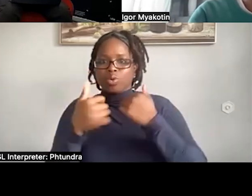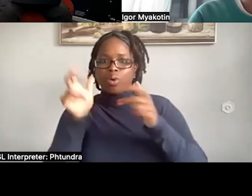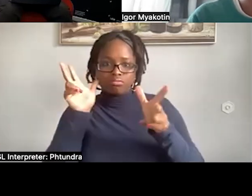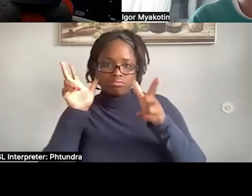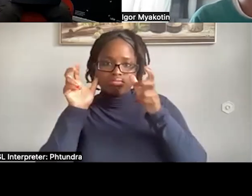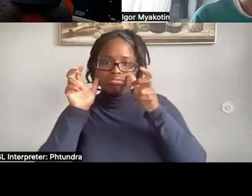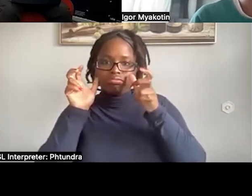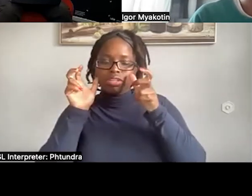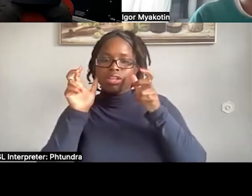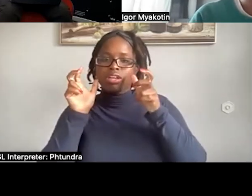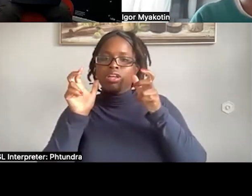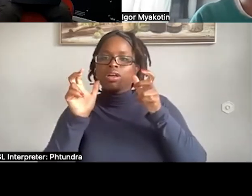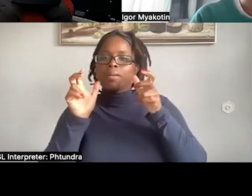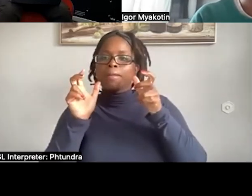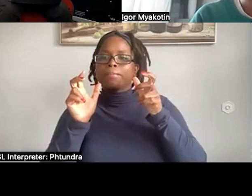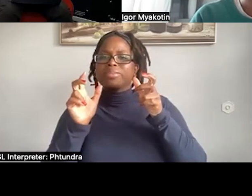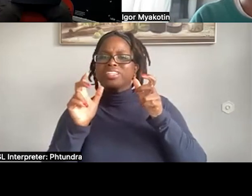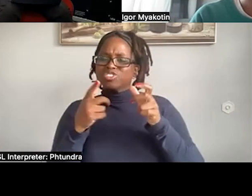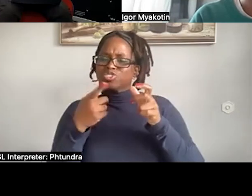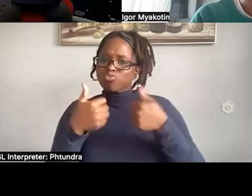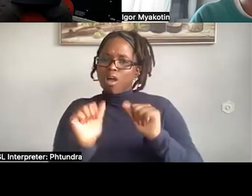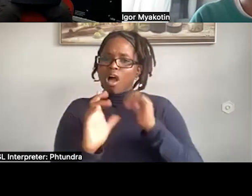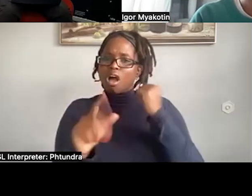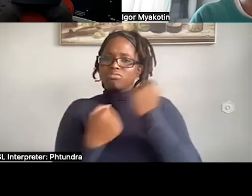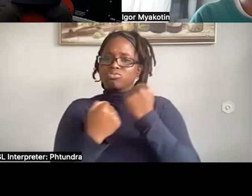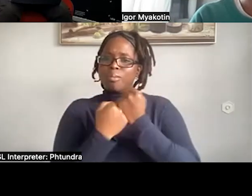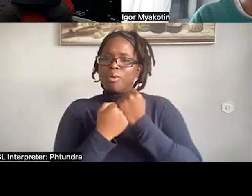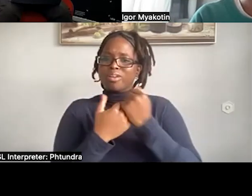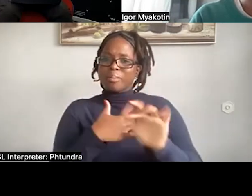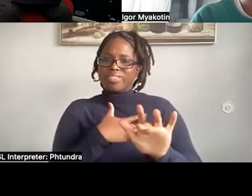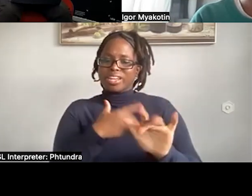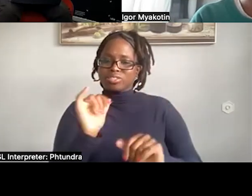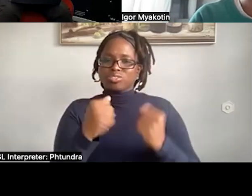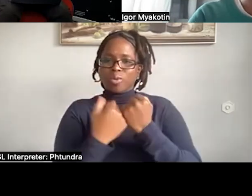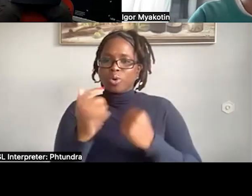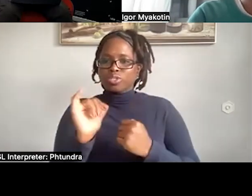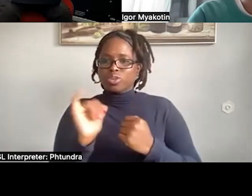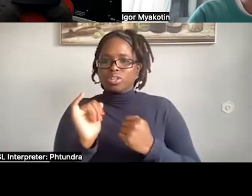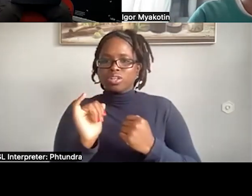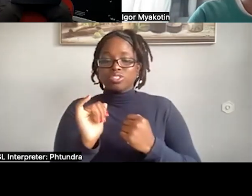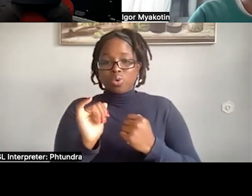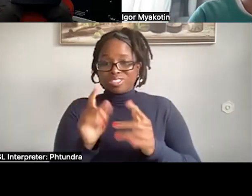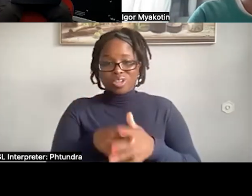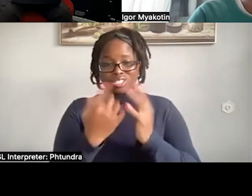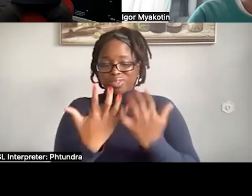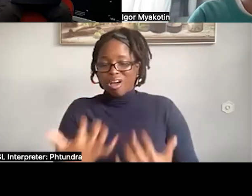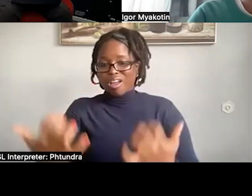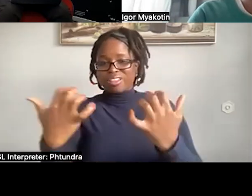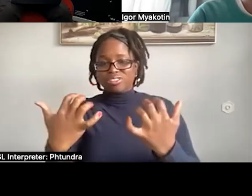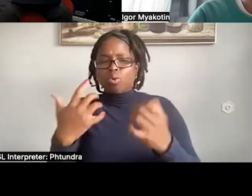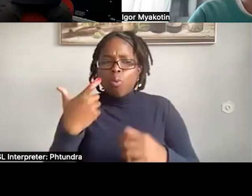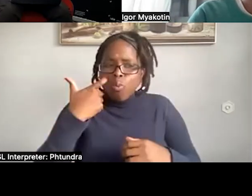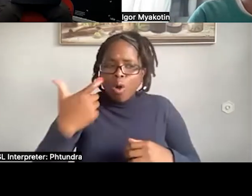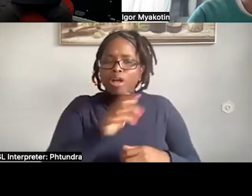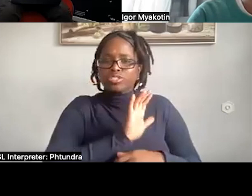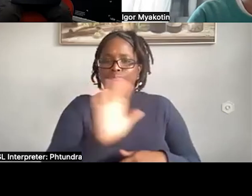need for ongoing and empathetic support. And one of the first and most direct places that can come from is you, the audience. So please watch their work, please